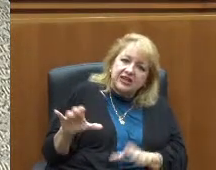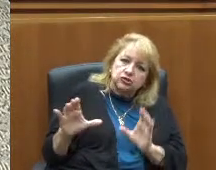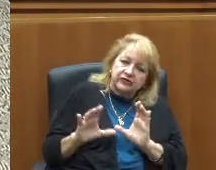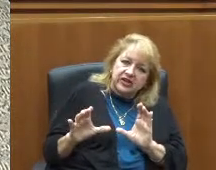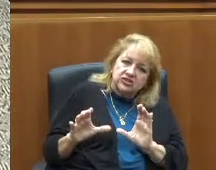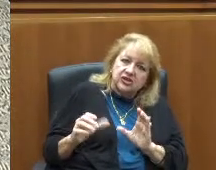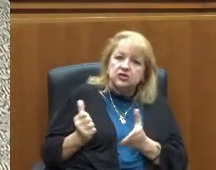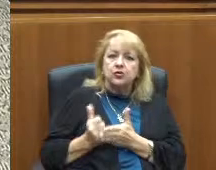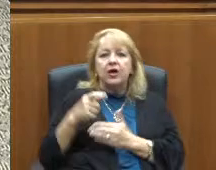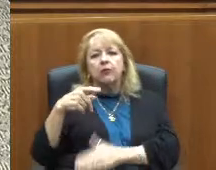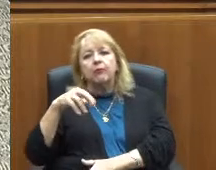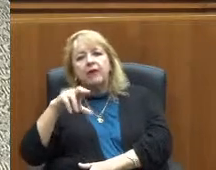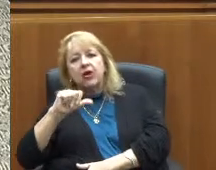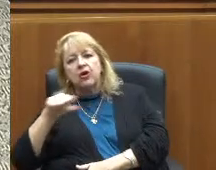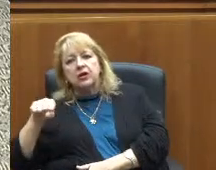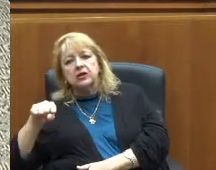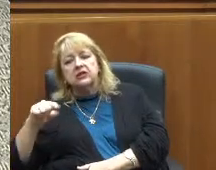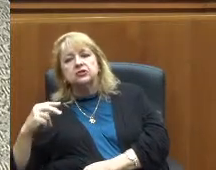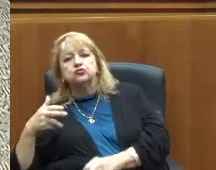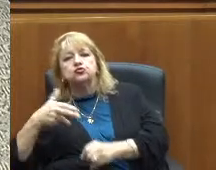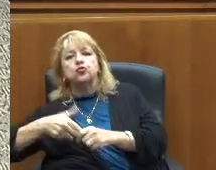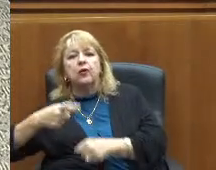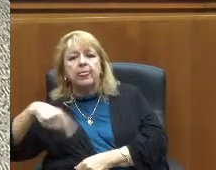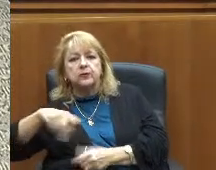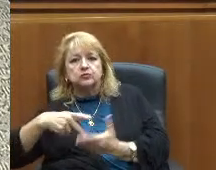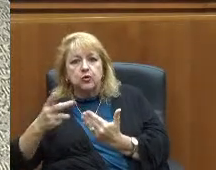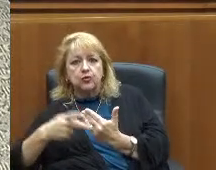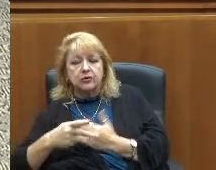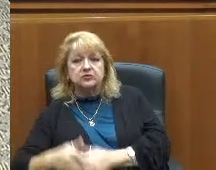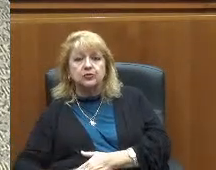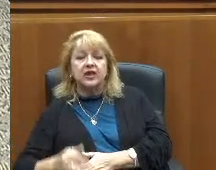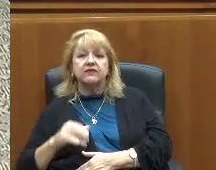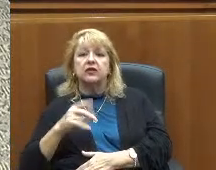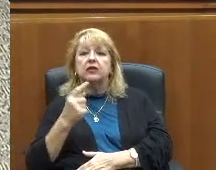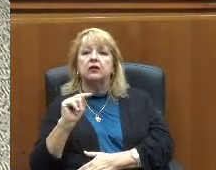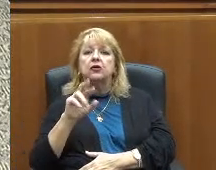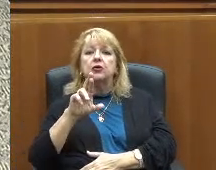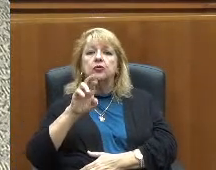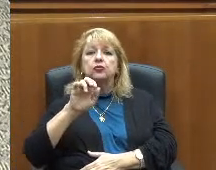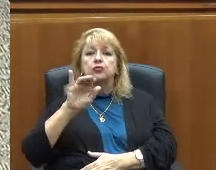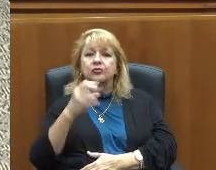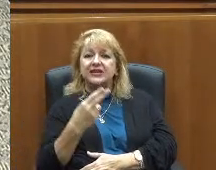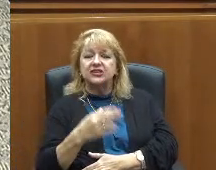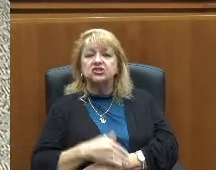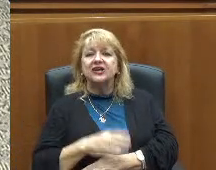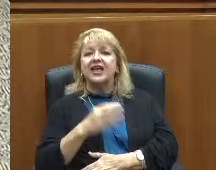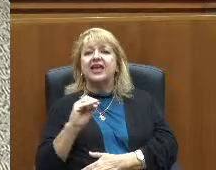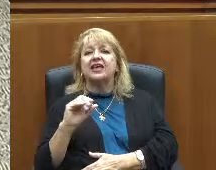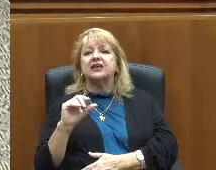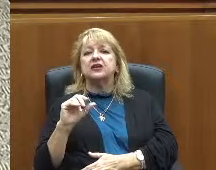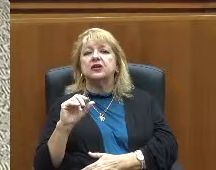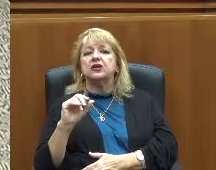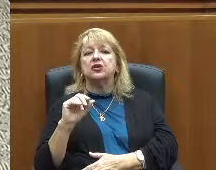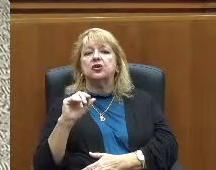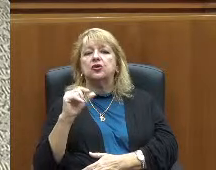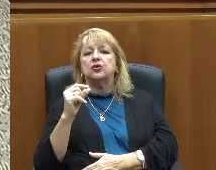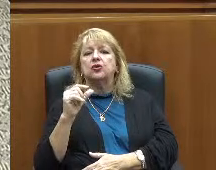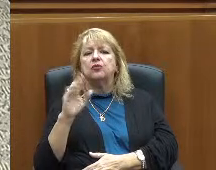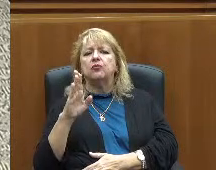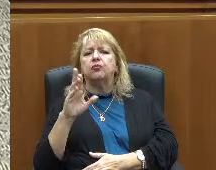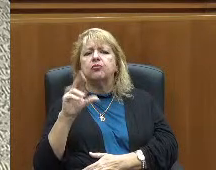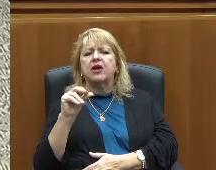our paras get into programs. We have the REACH program as well as Graham Teach with Grambling State